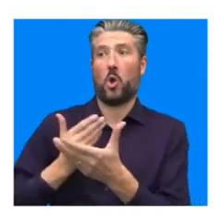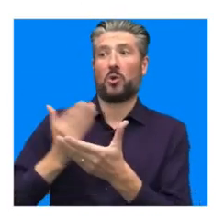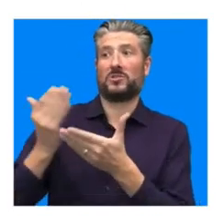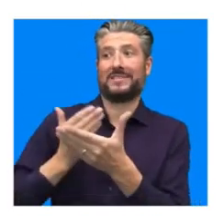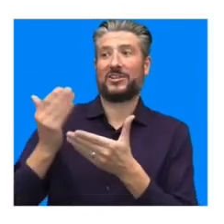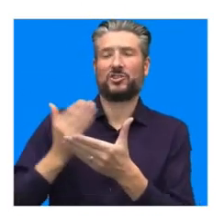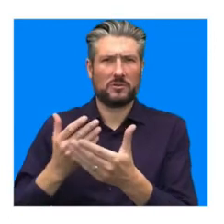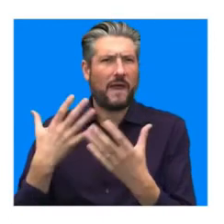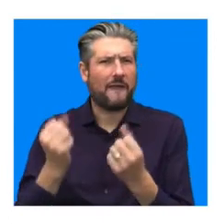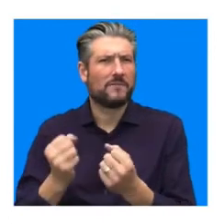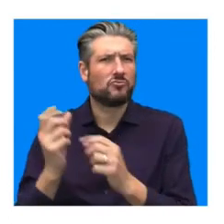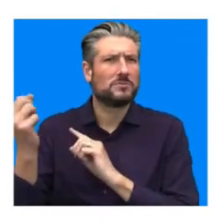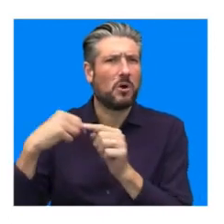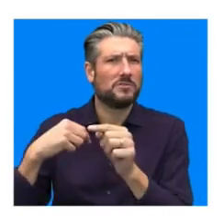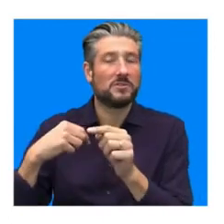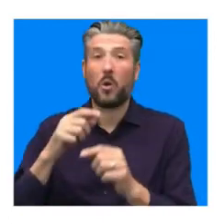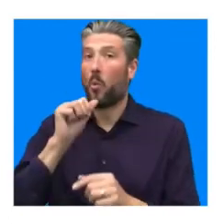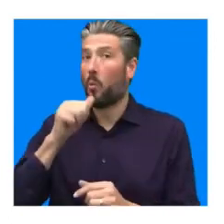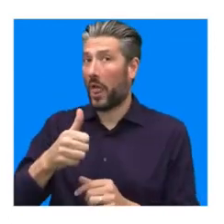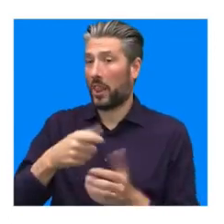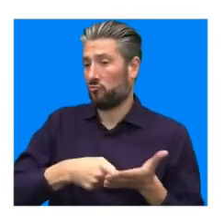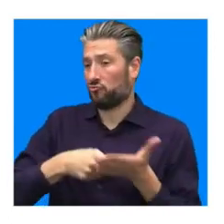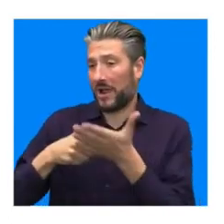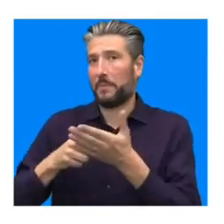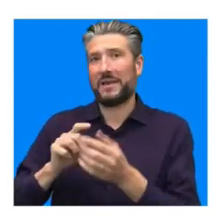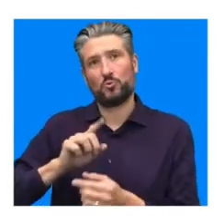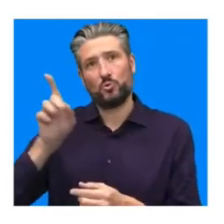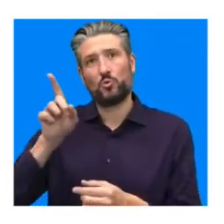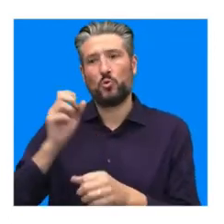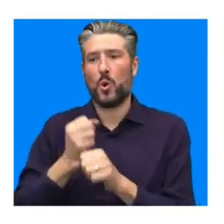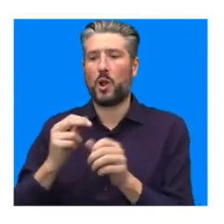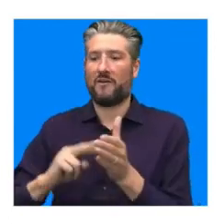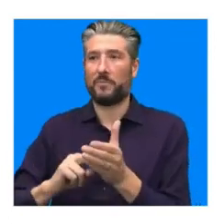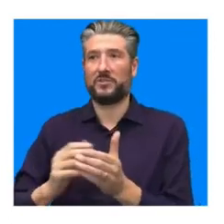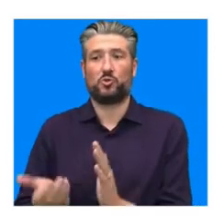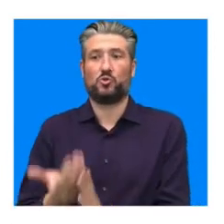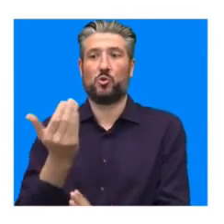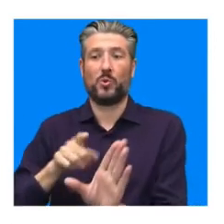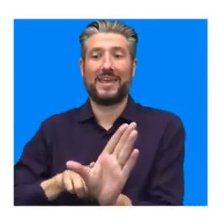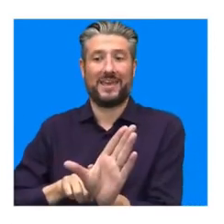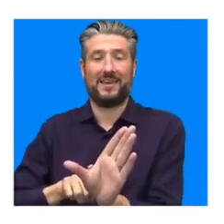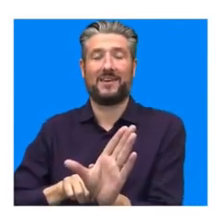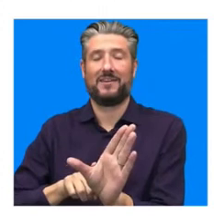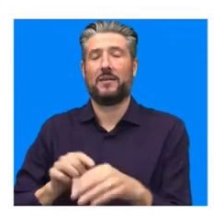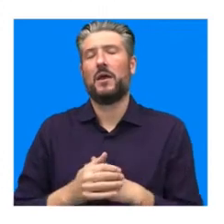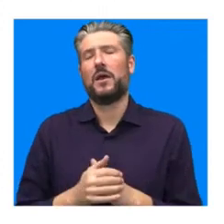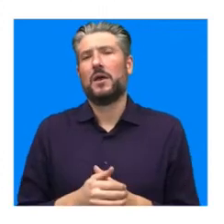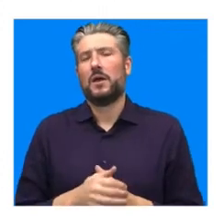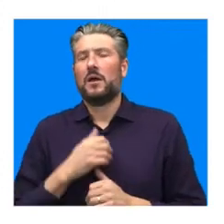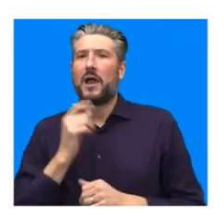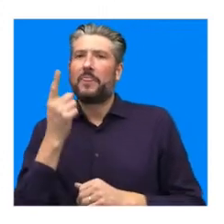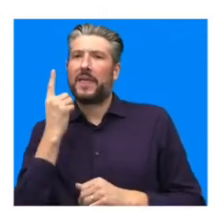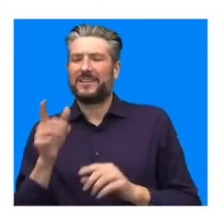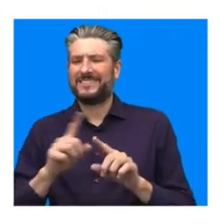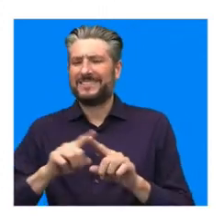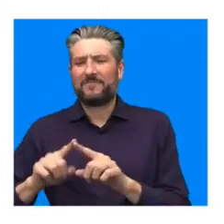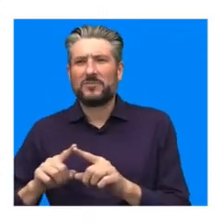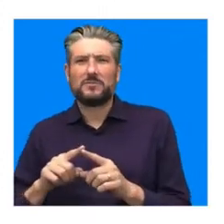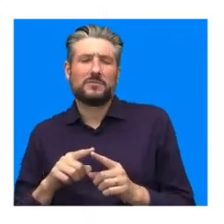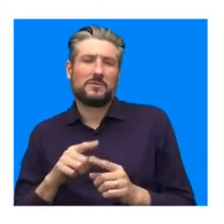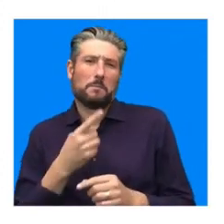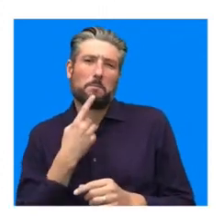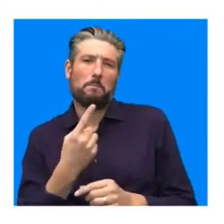to make recommendations to government in the new year. I should point it, I suppose the point to make is it is much more complicated